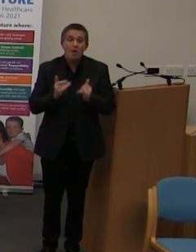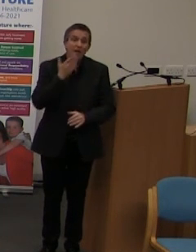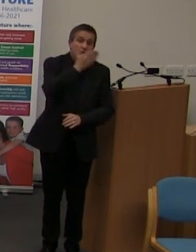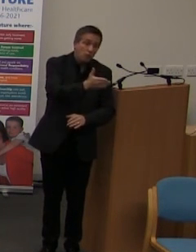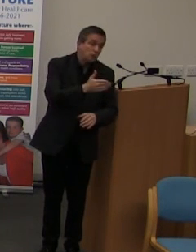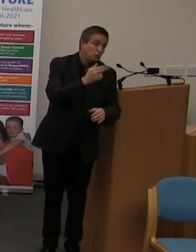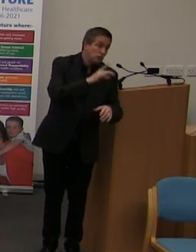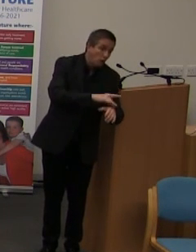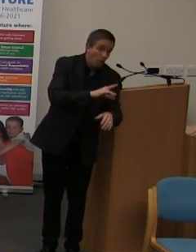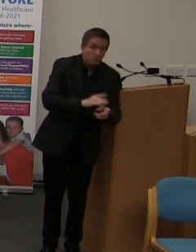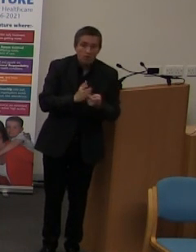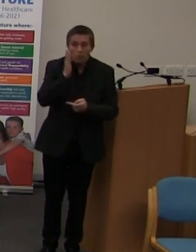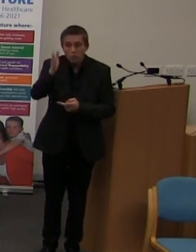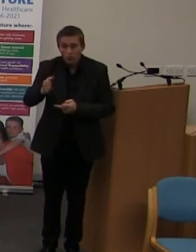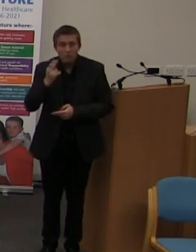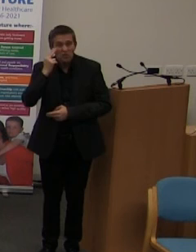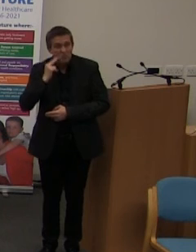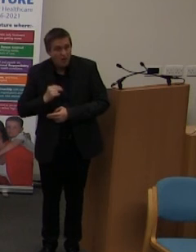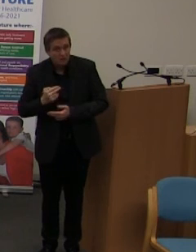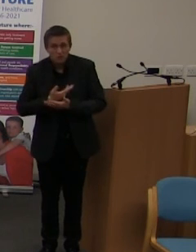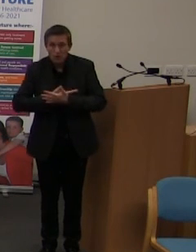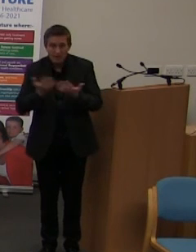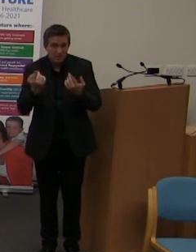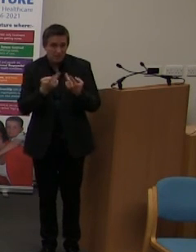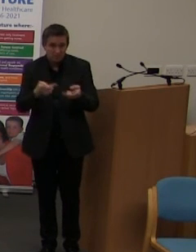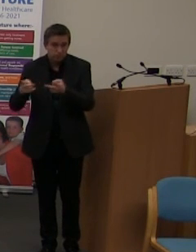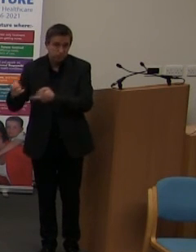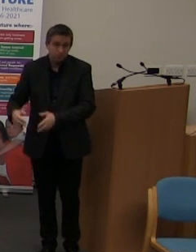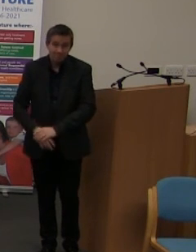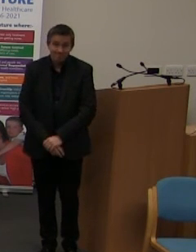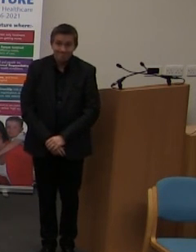AHP or anything, you know, because it does make other people wait longer.